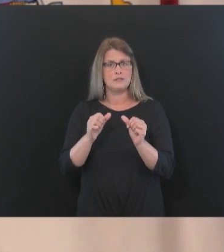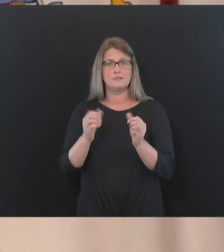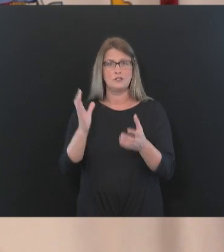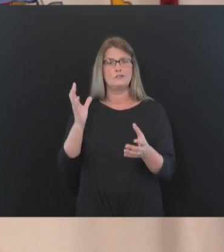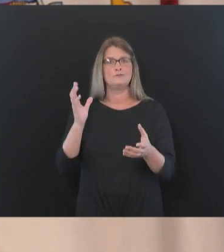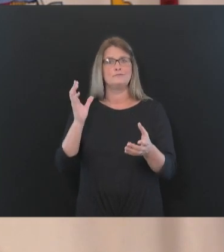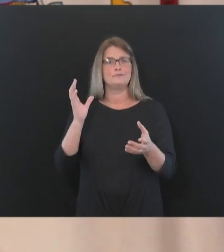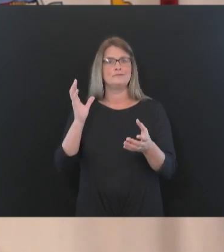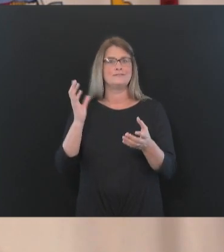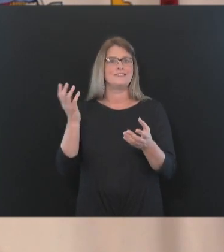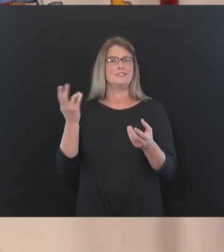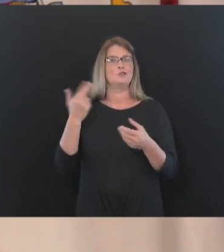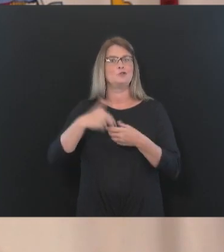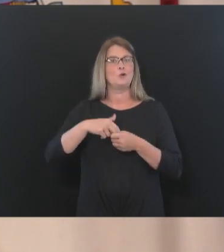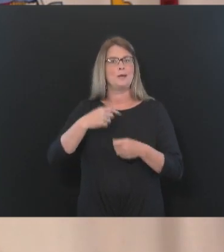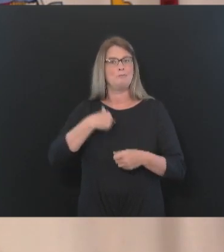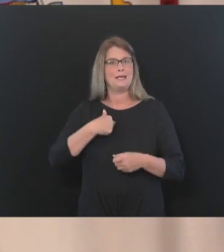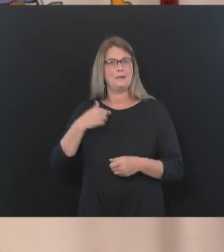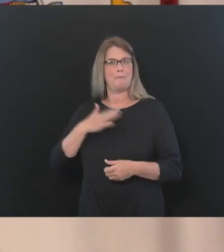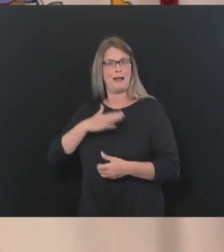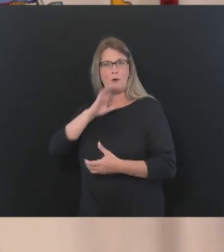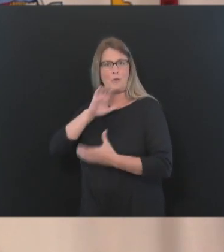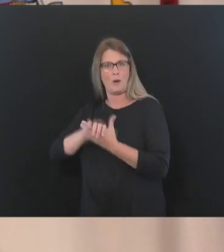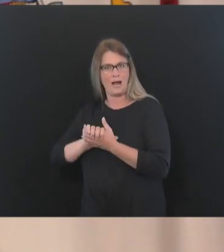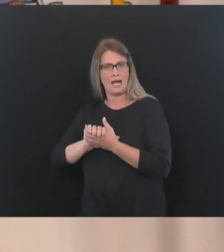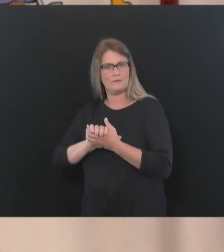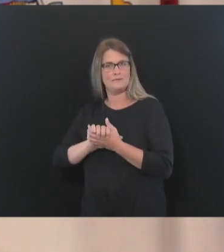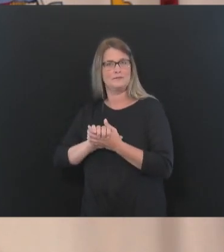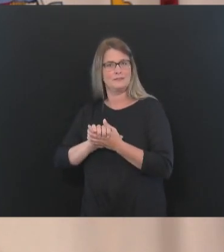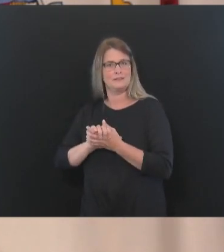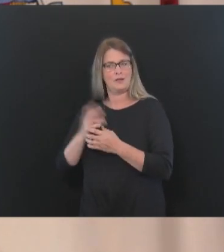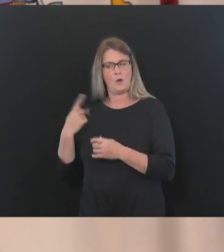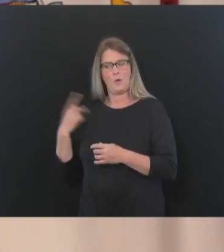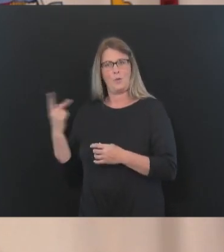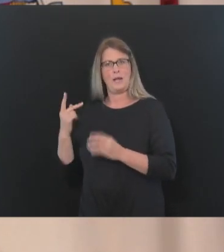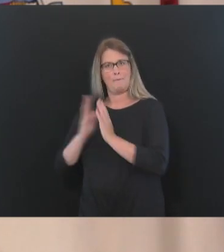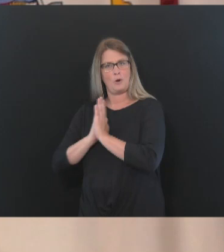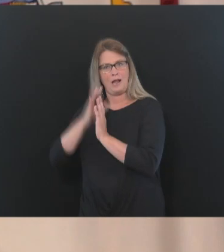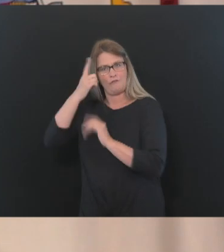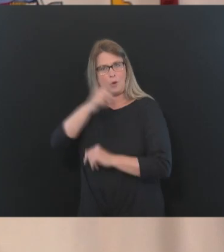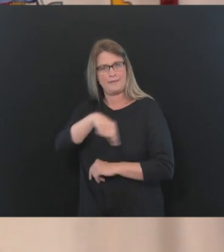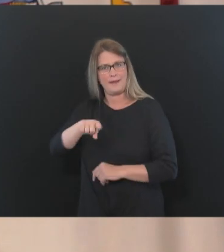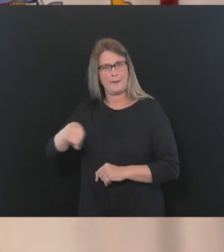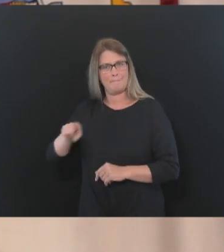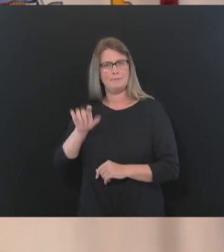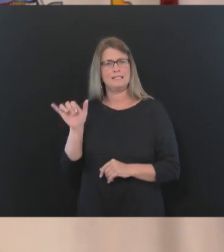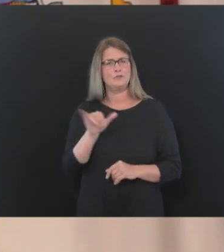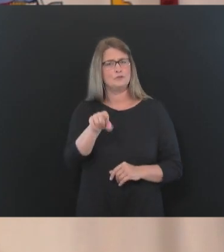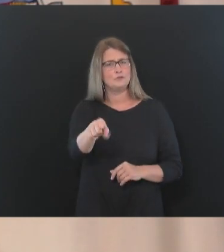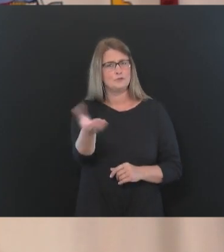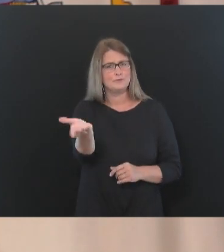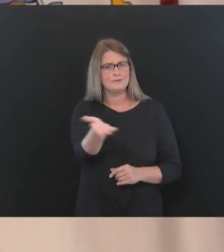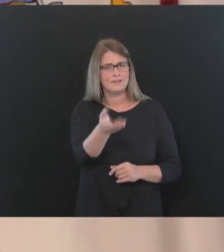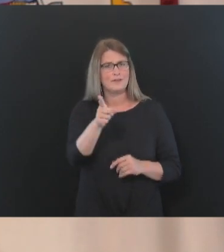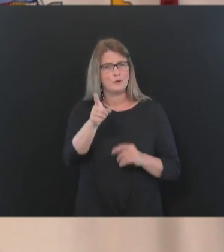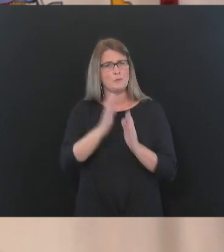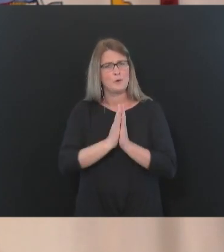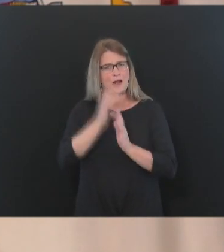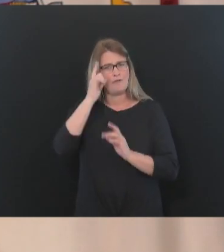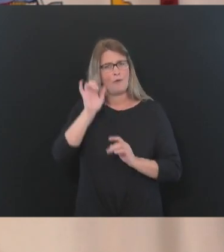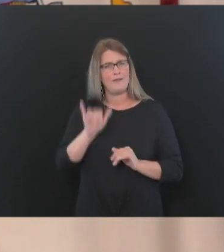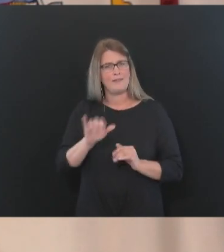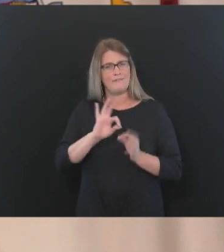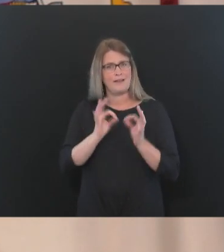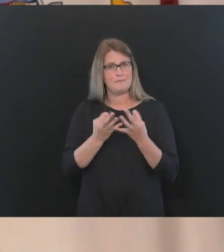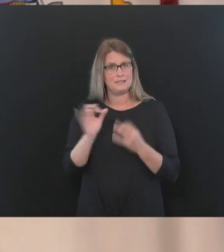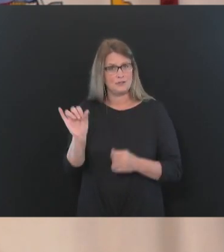I, you know, as we think about them in prayer, and know that